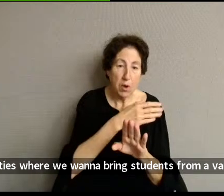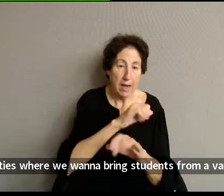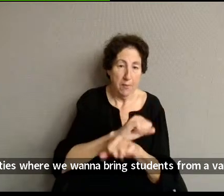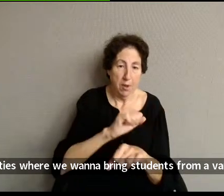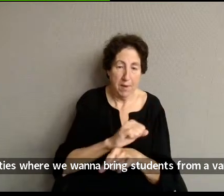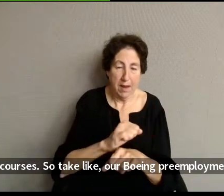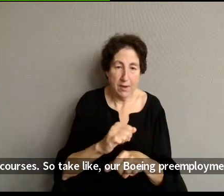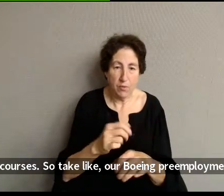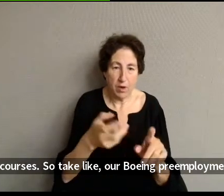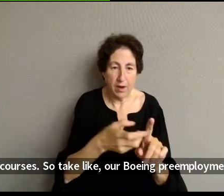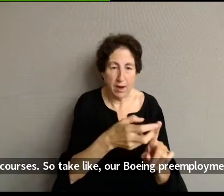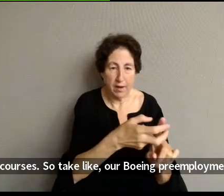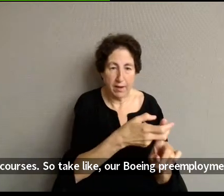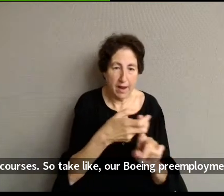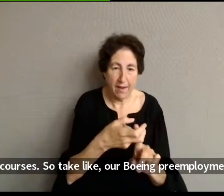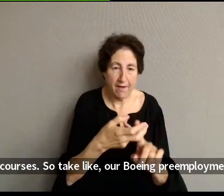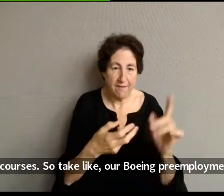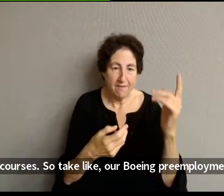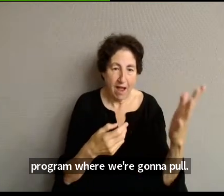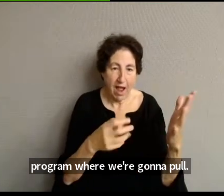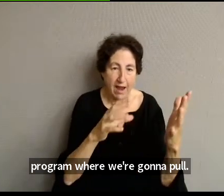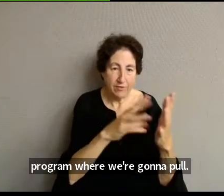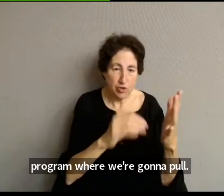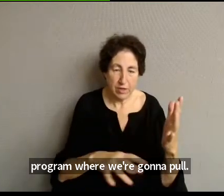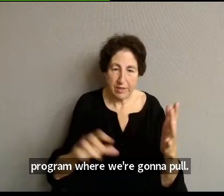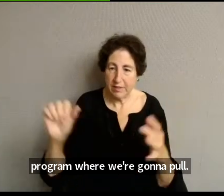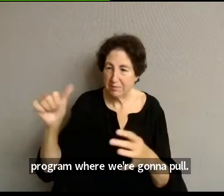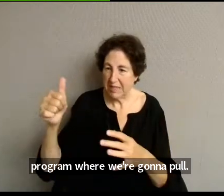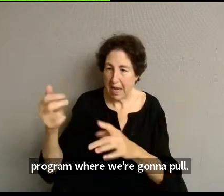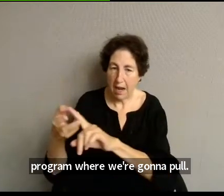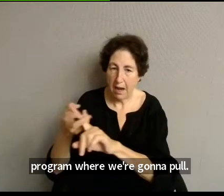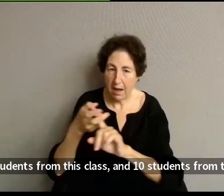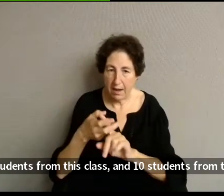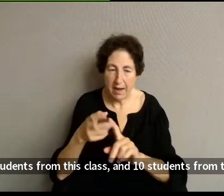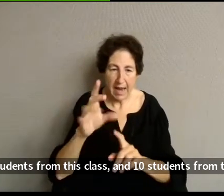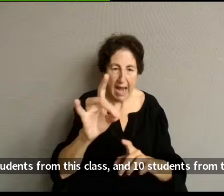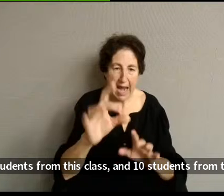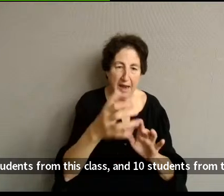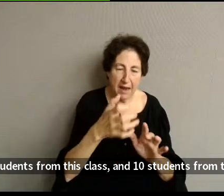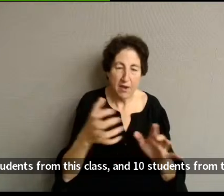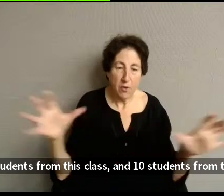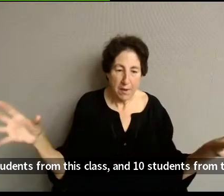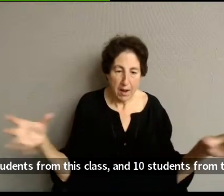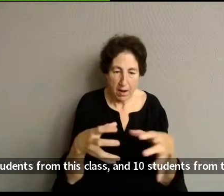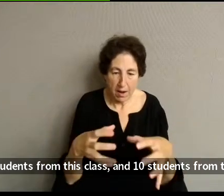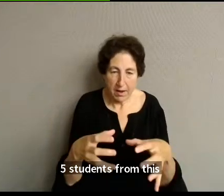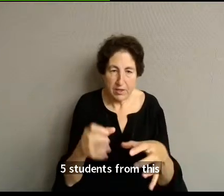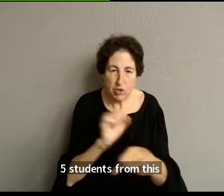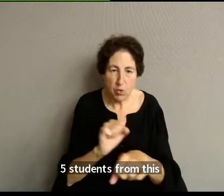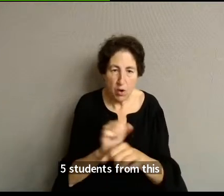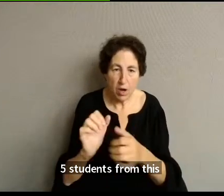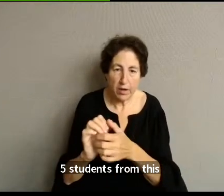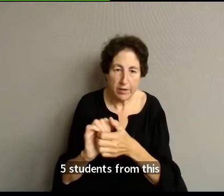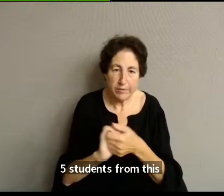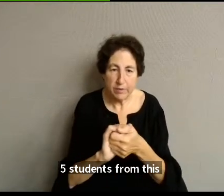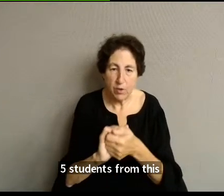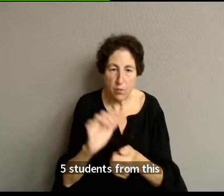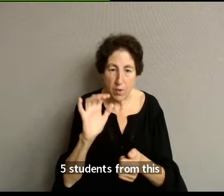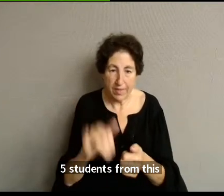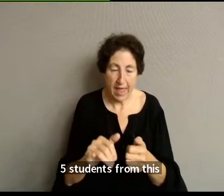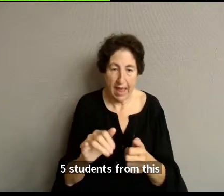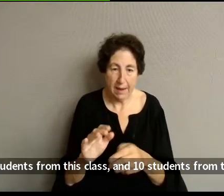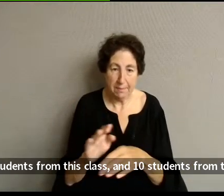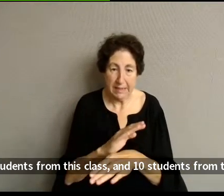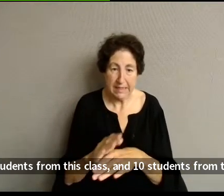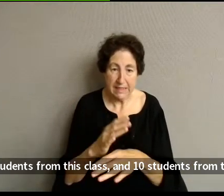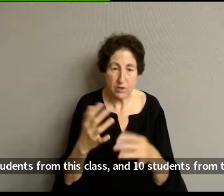pull 5 students from this class and 10 students from this class and 8 students from there. We bring them all together to work with that business partner on site.